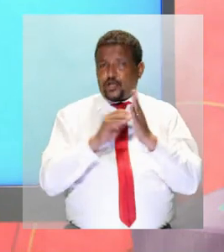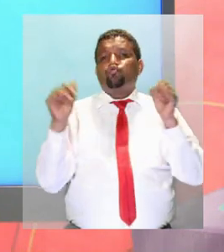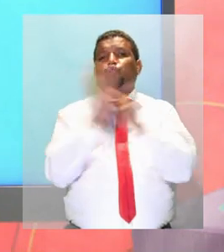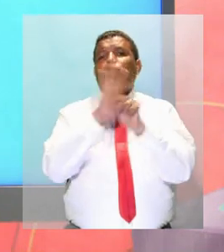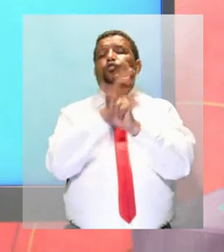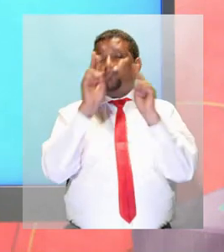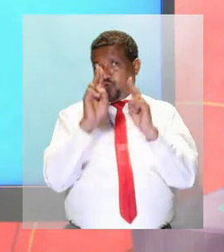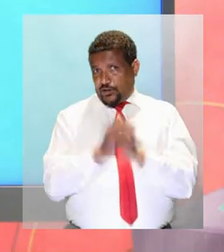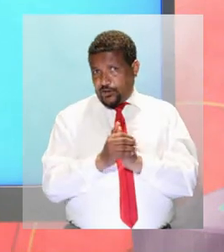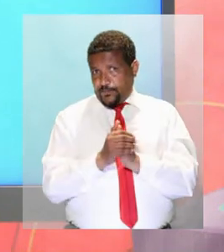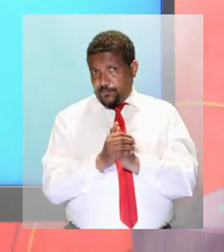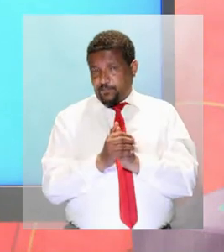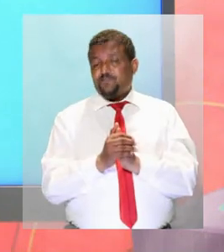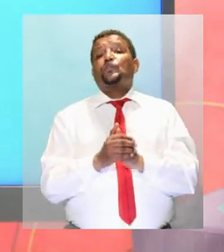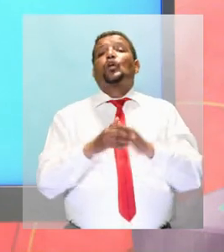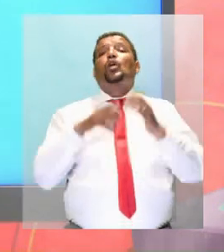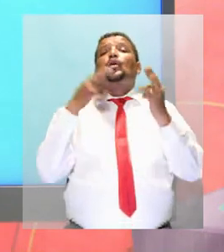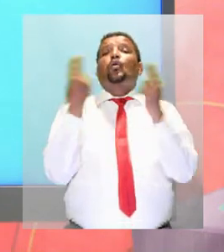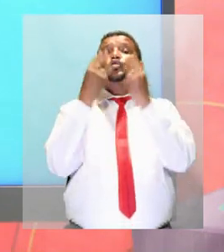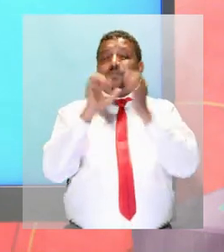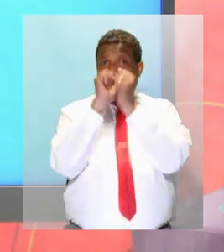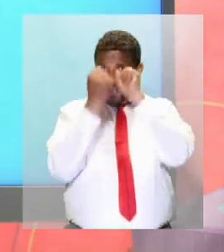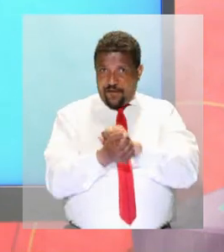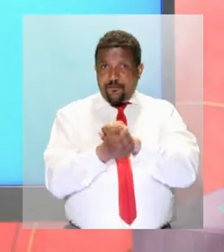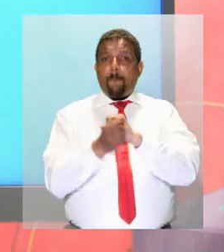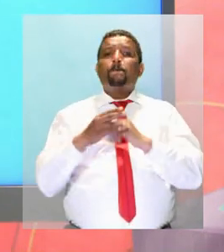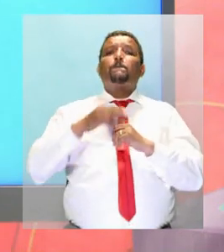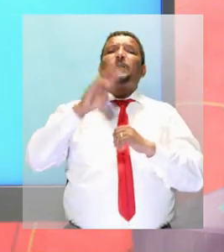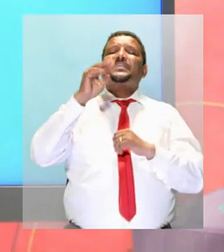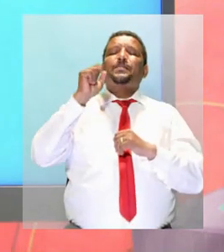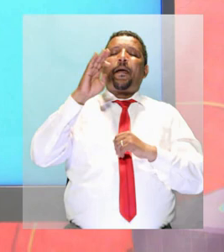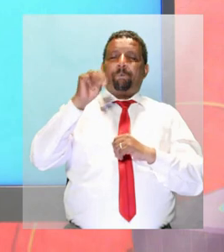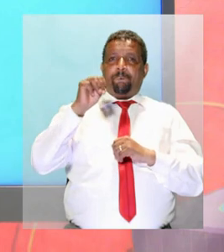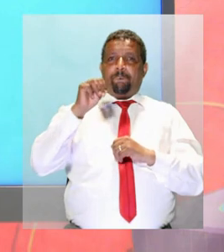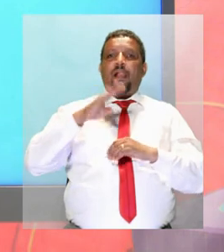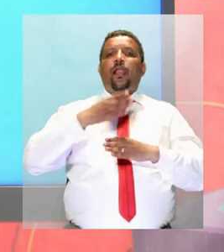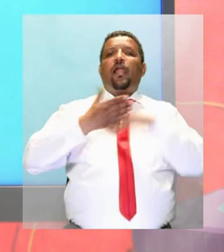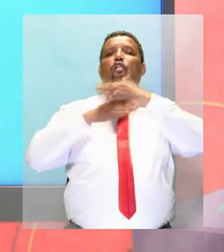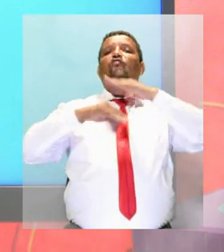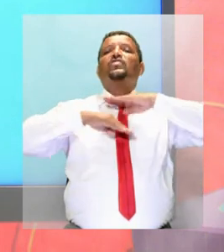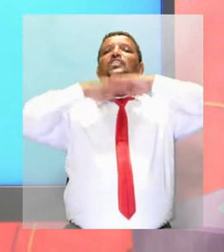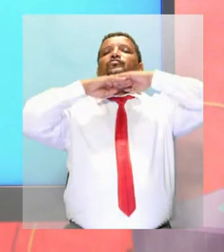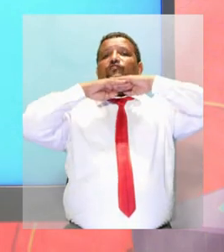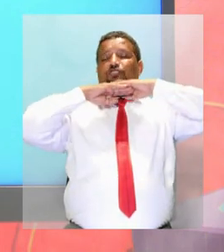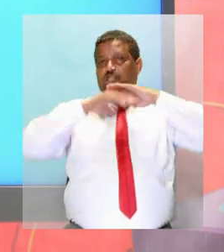utility that a consumer derives at the maximum level of satisfaction.